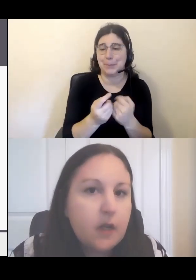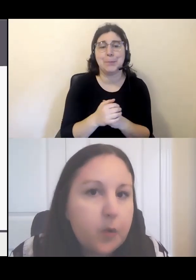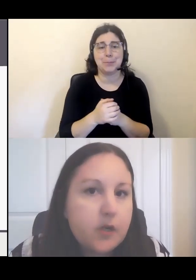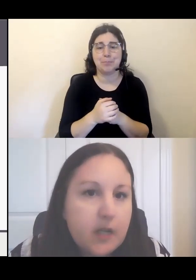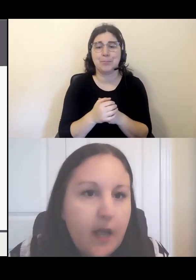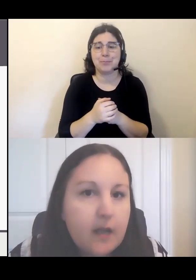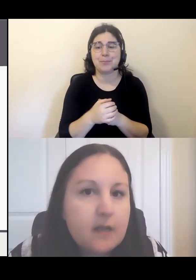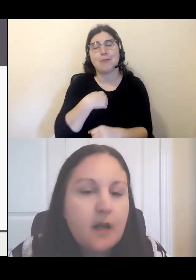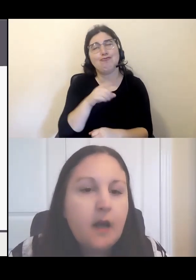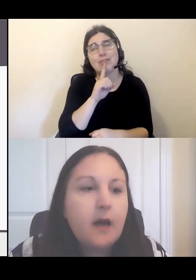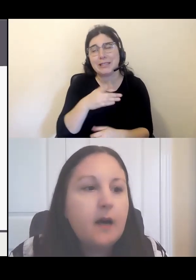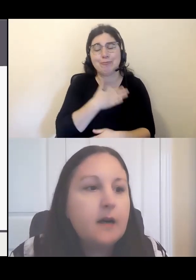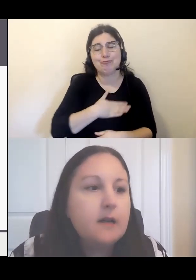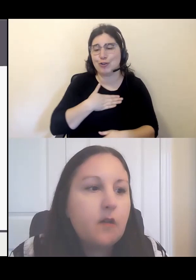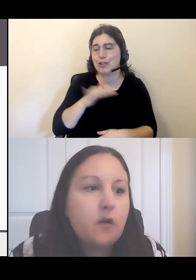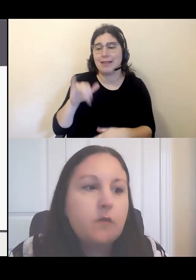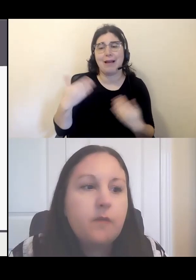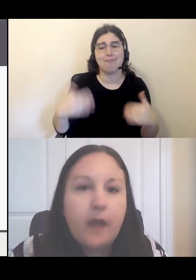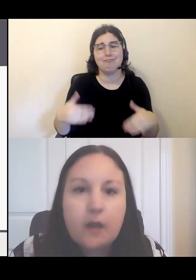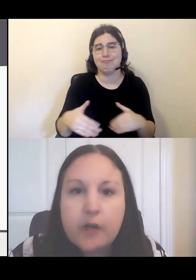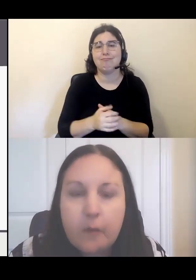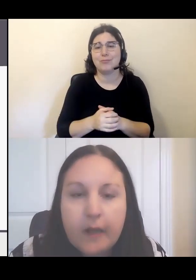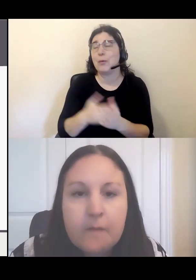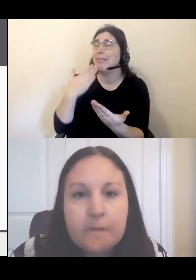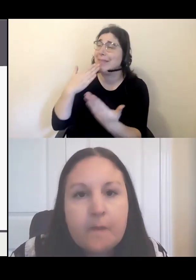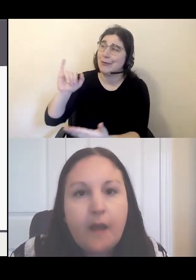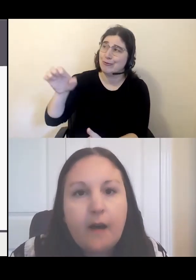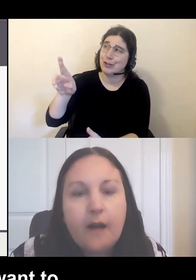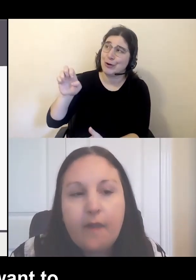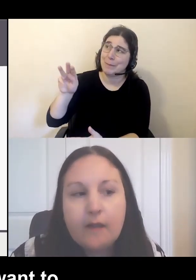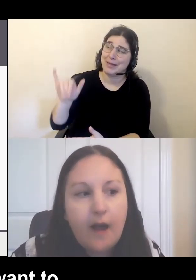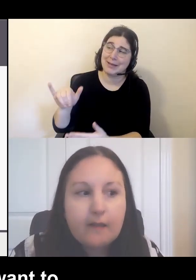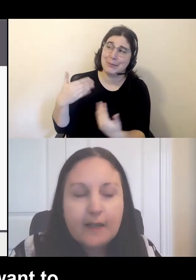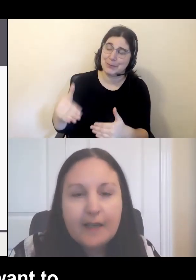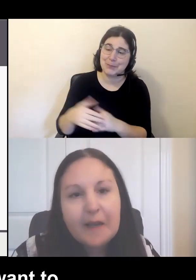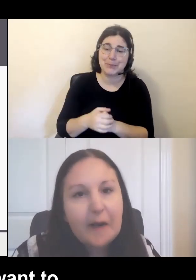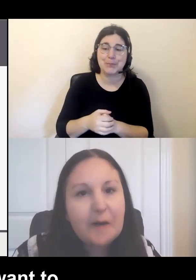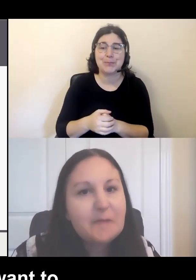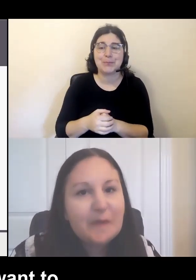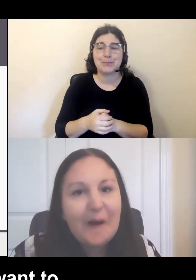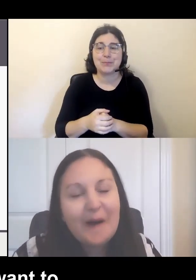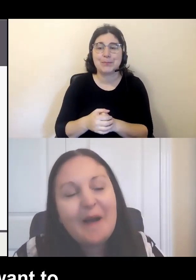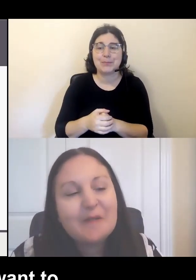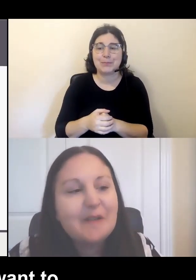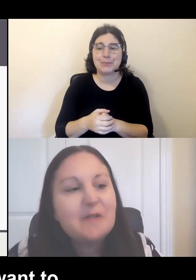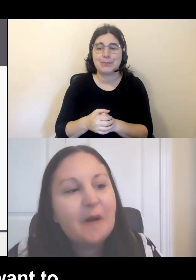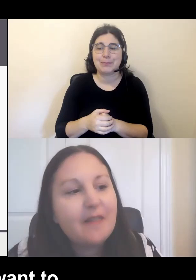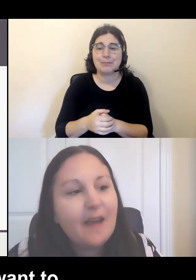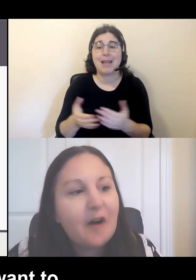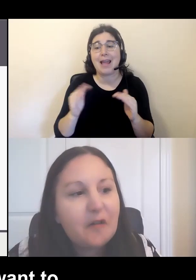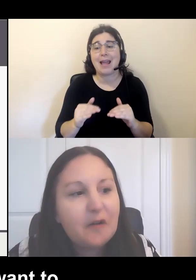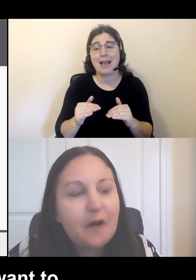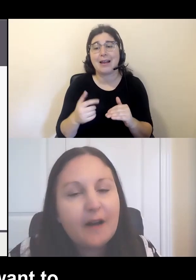myself I really appreciated. So thank you, Jeremy. And then lastly, I really do